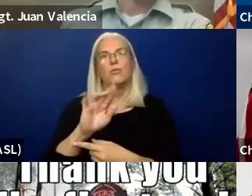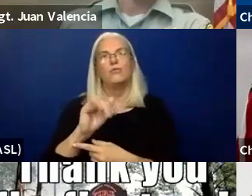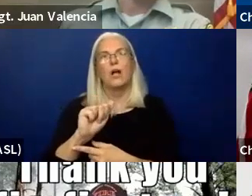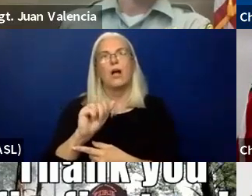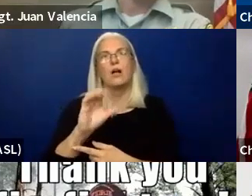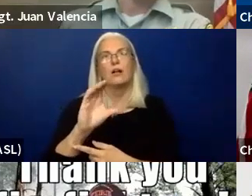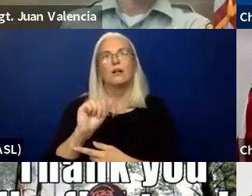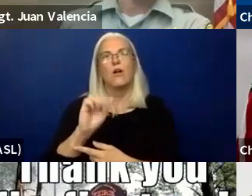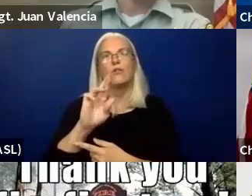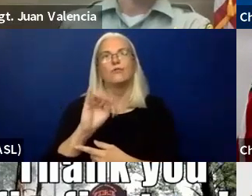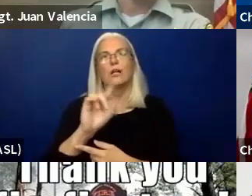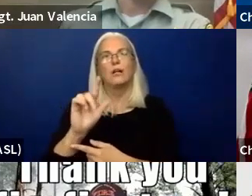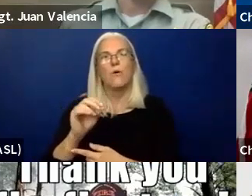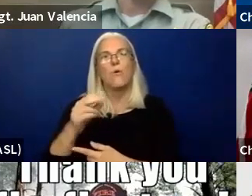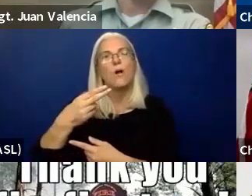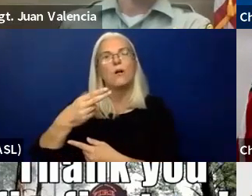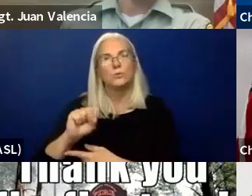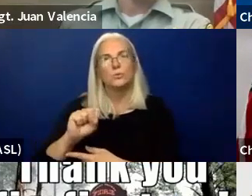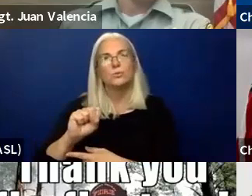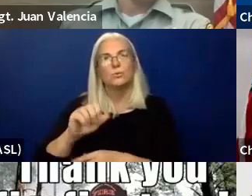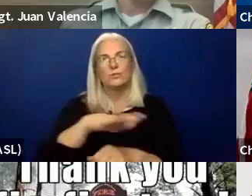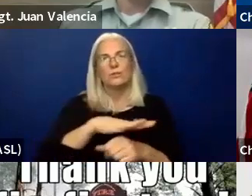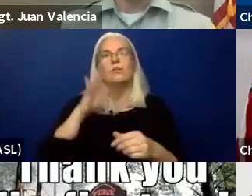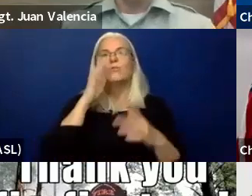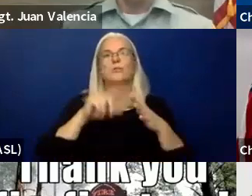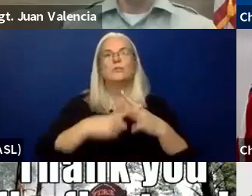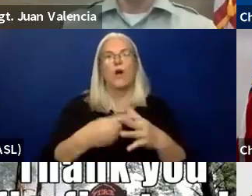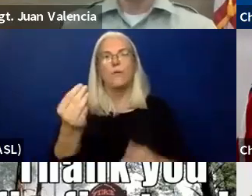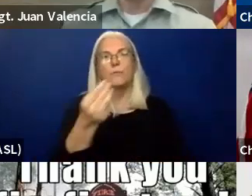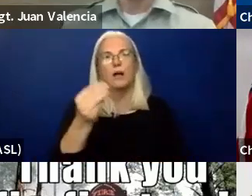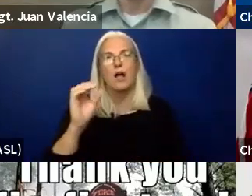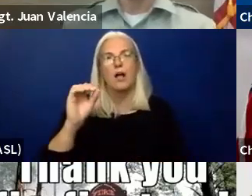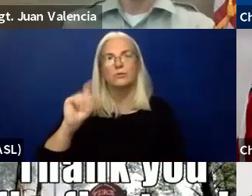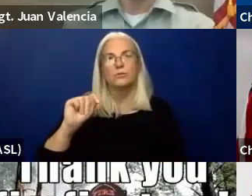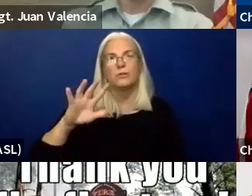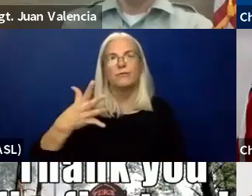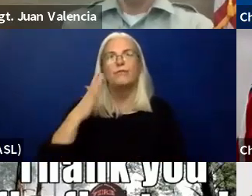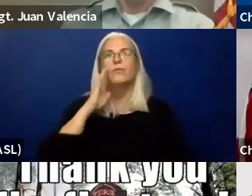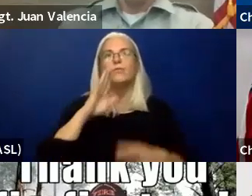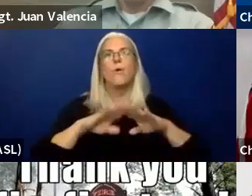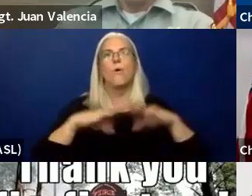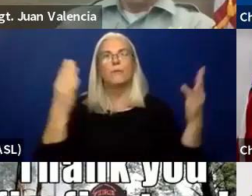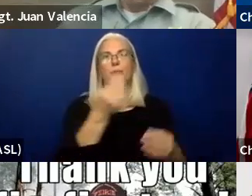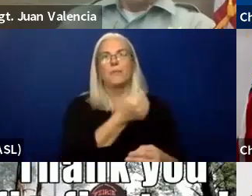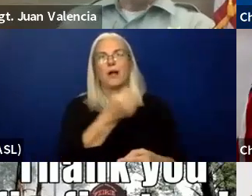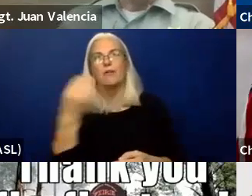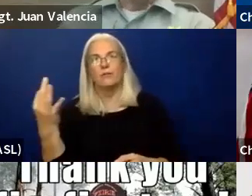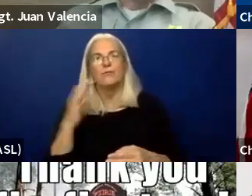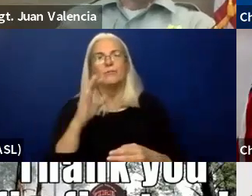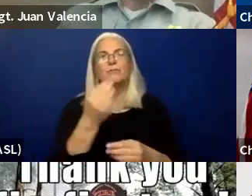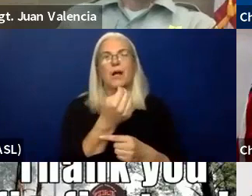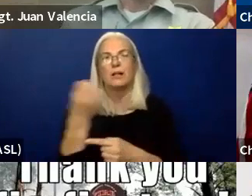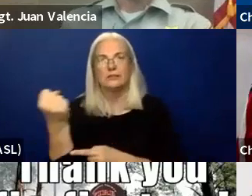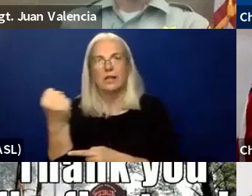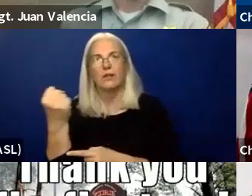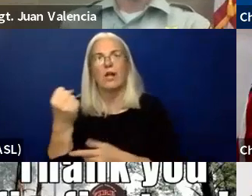5th. It will be open all week through next Saturday. And if we find that we need to extend it, we